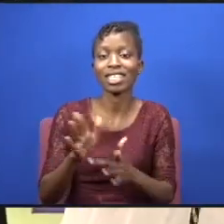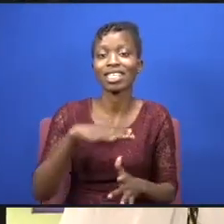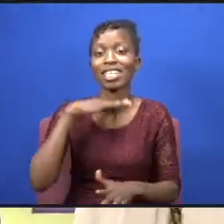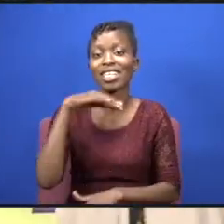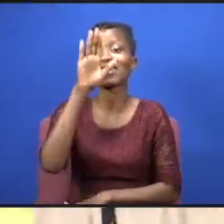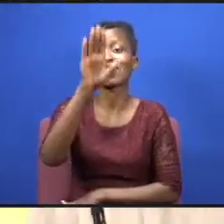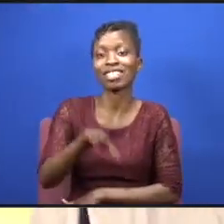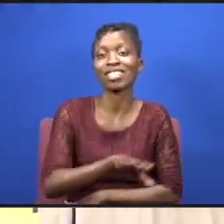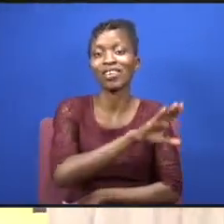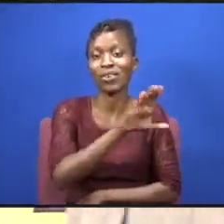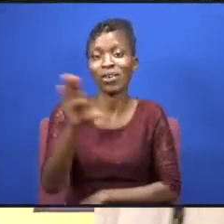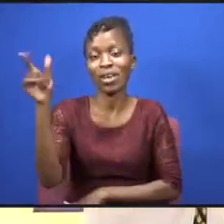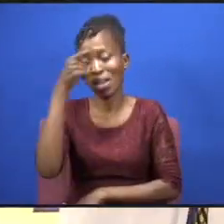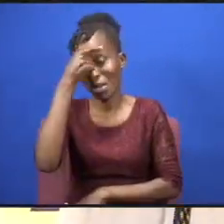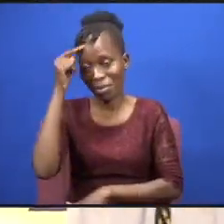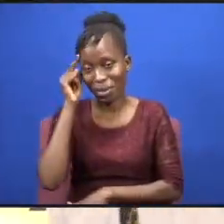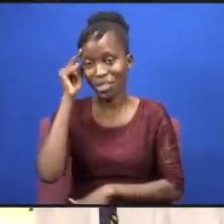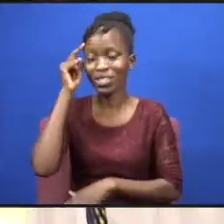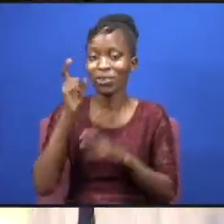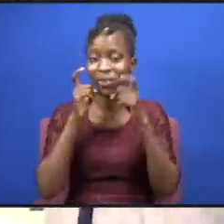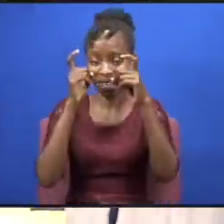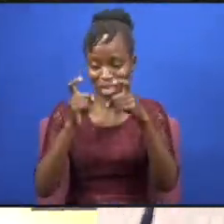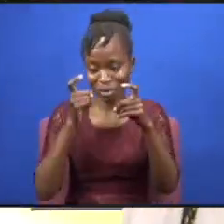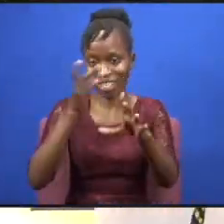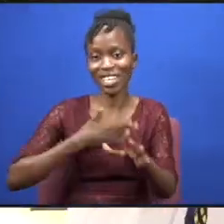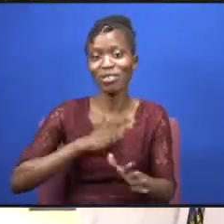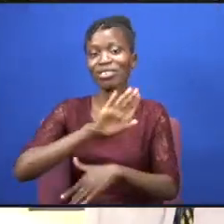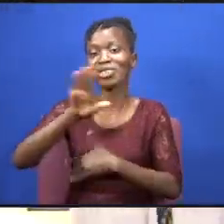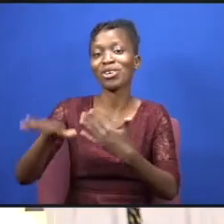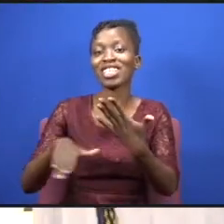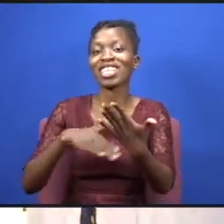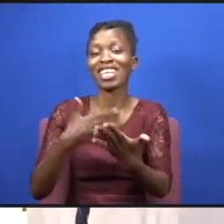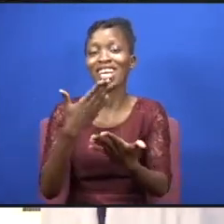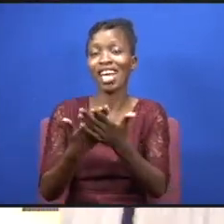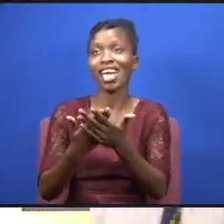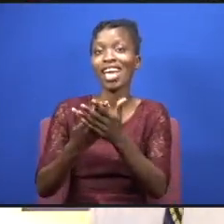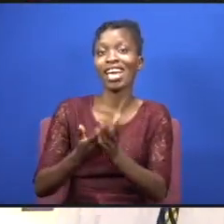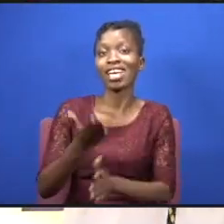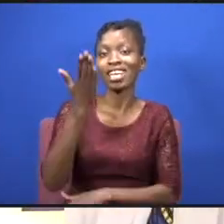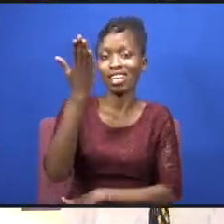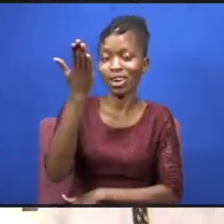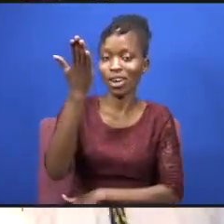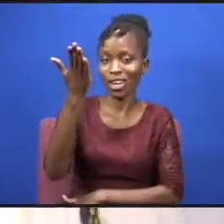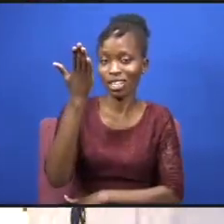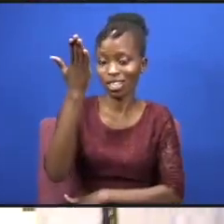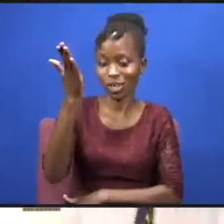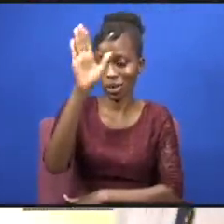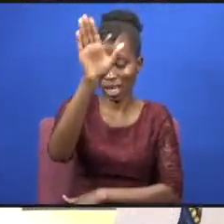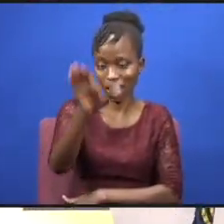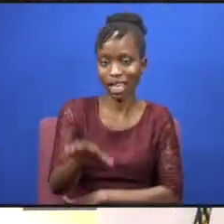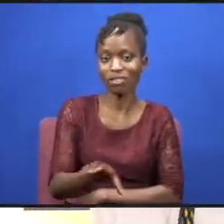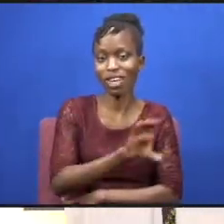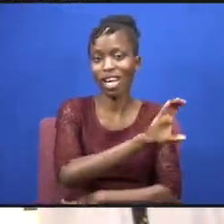Shwela Calvary, Kaliba Kalani Bitsaruna, Io,